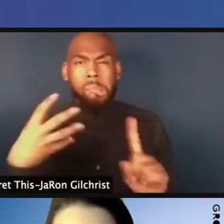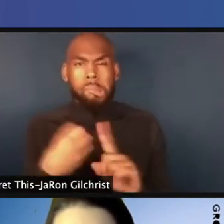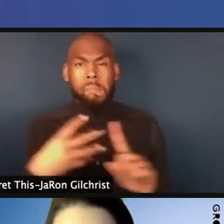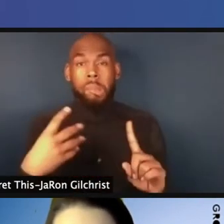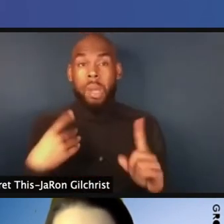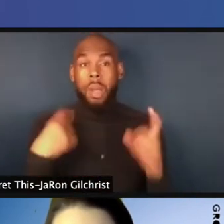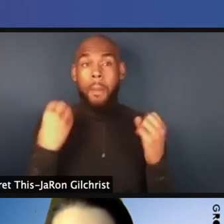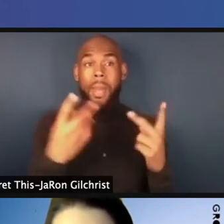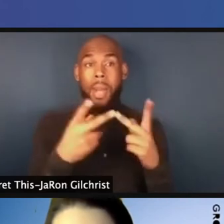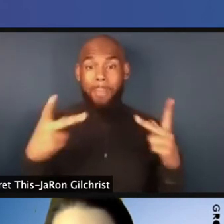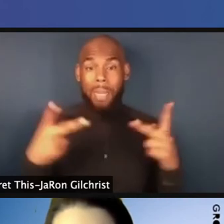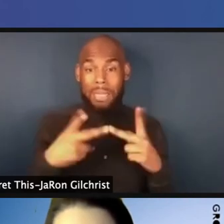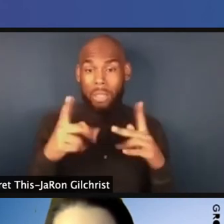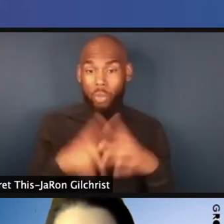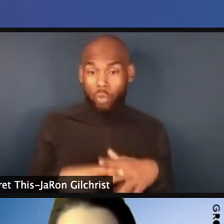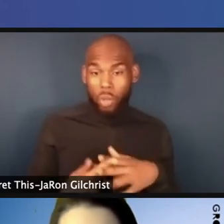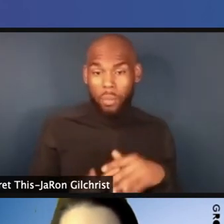start.